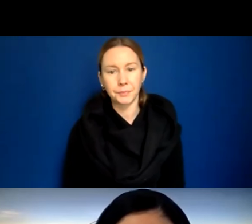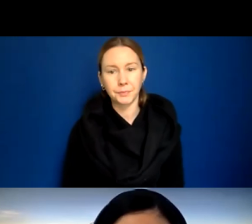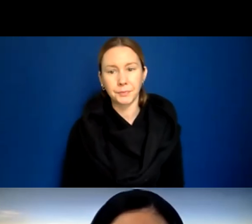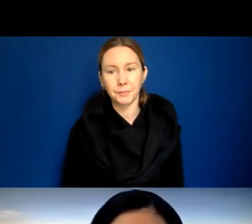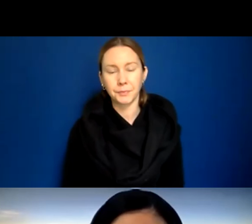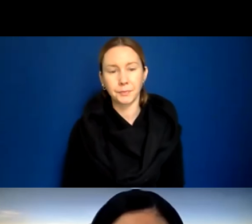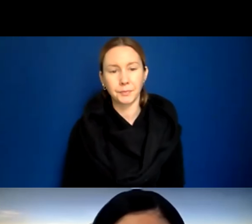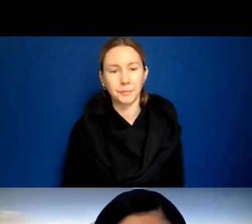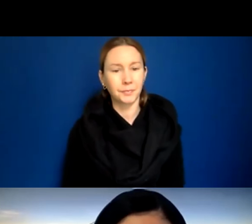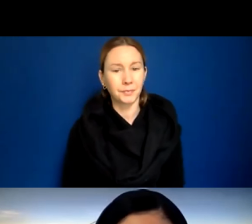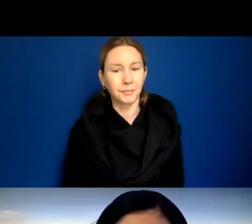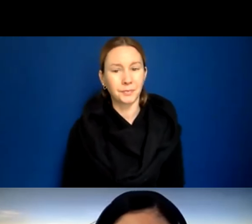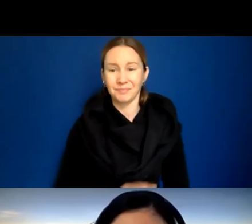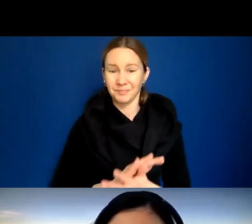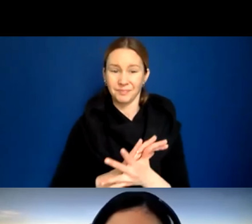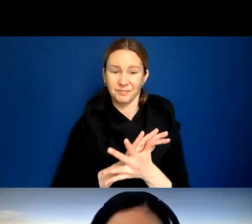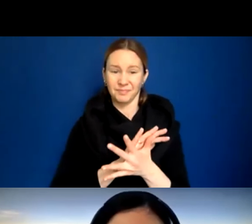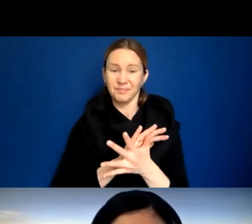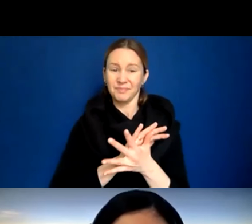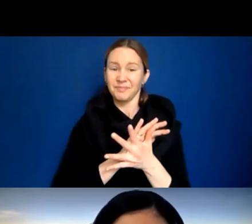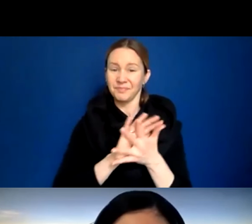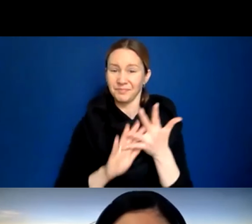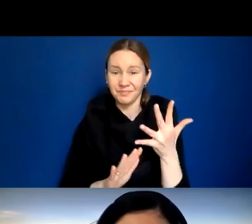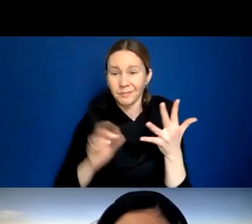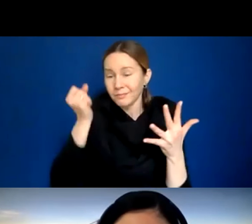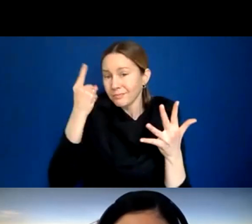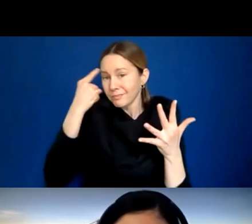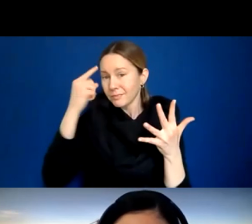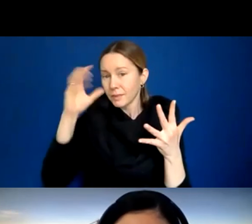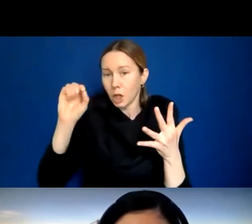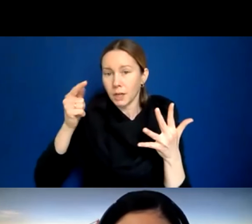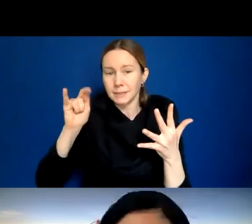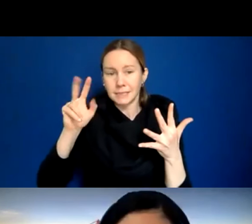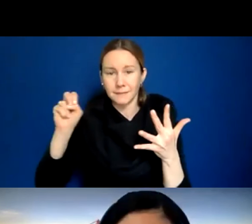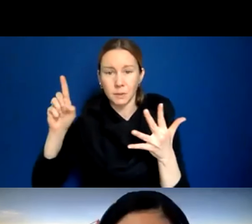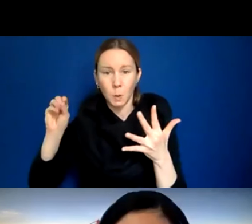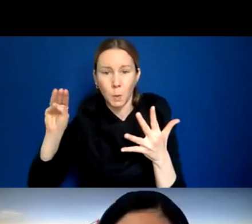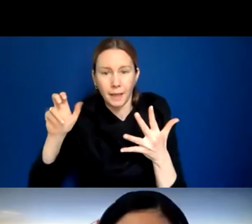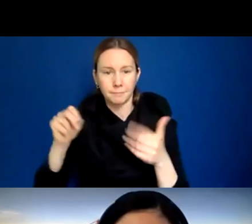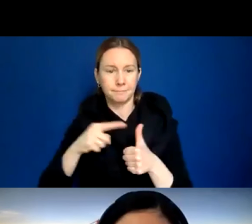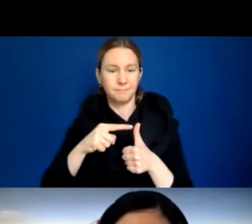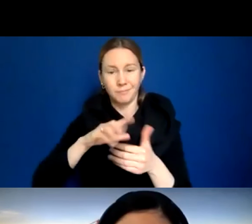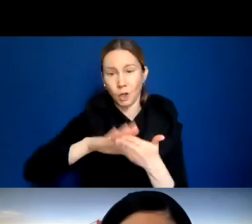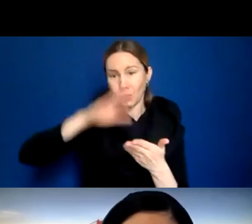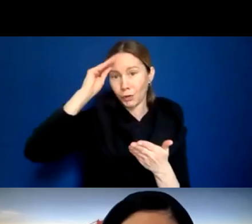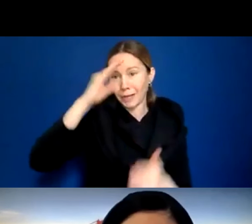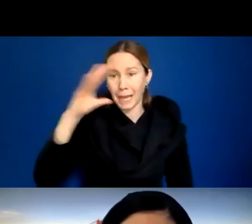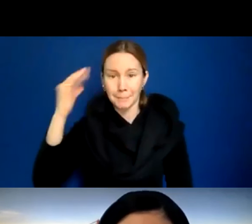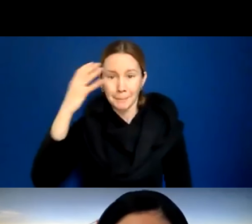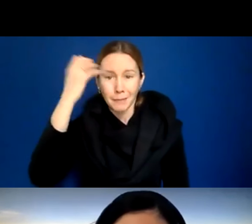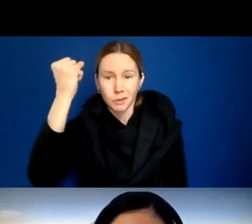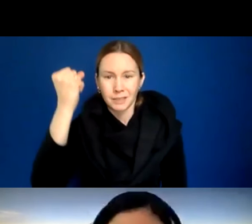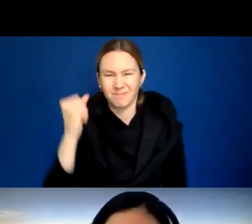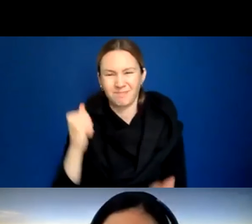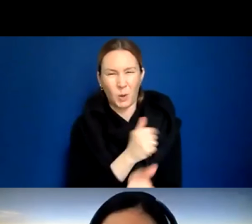So these are the cognitive domains. The first one, learning and memory, is what we are more or most familiar